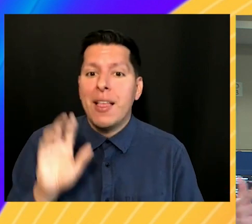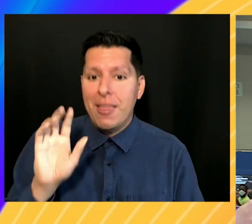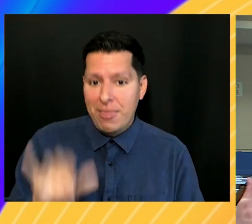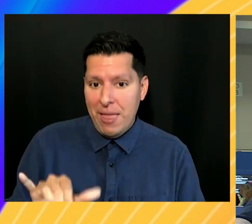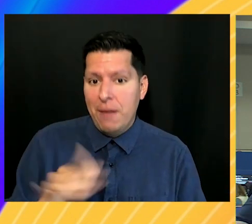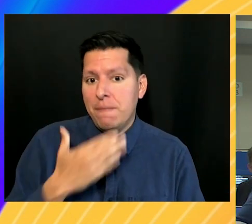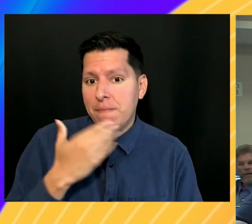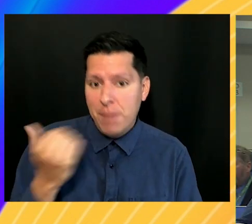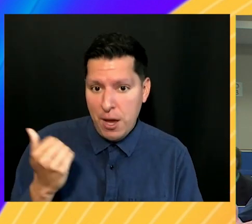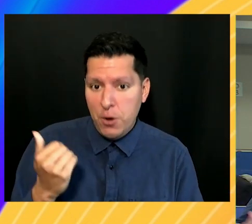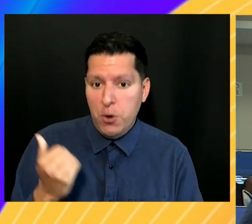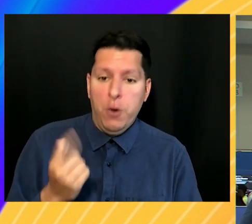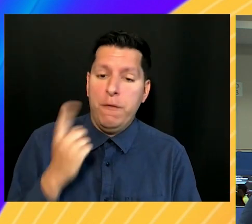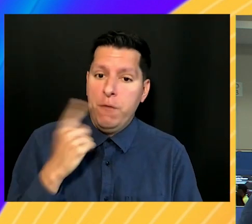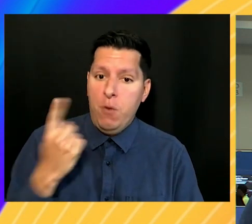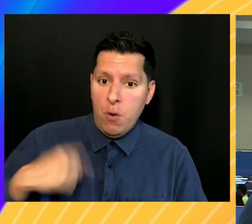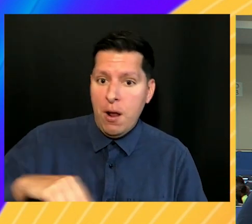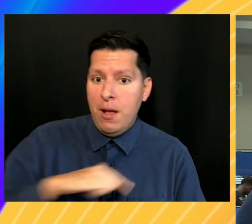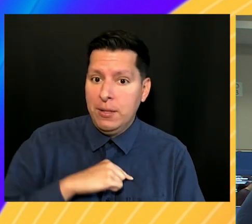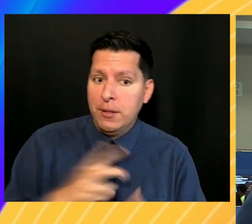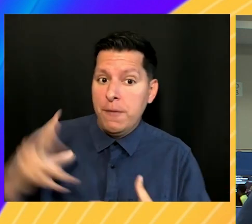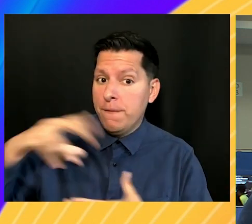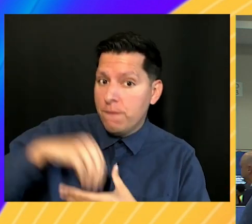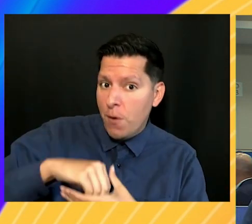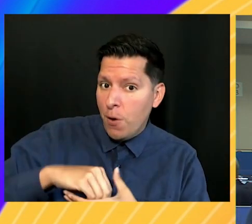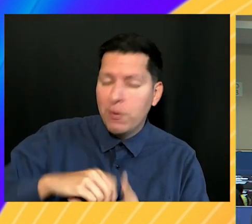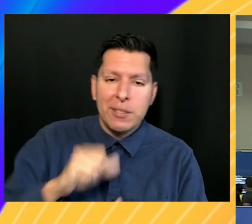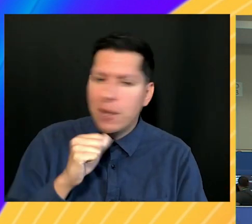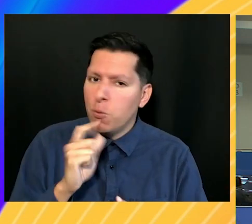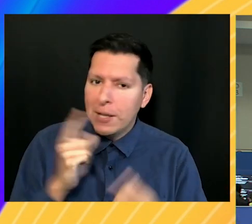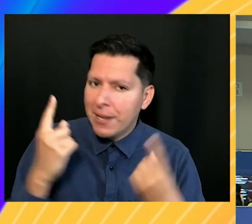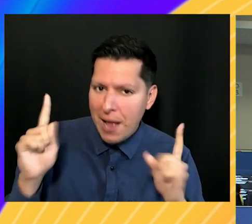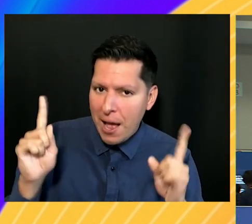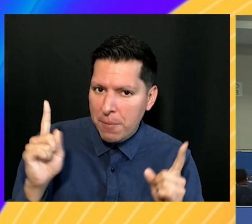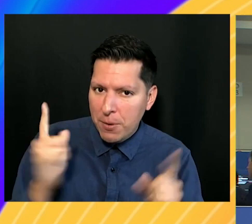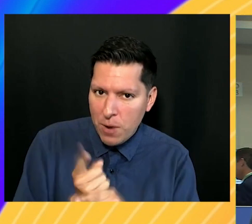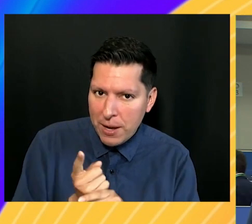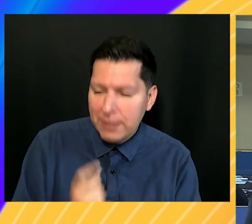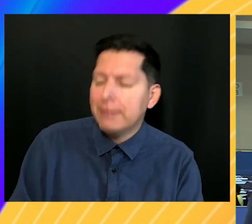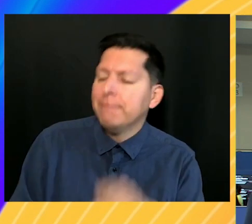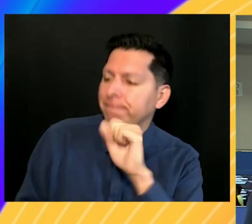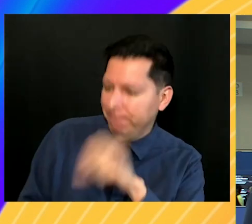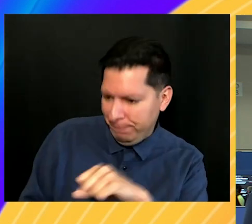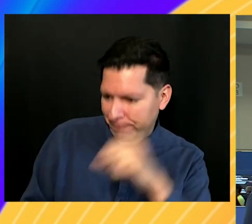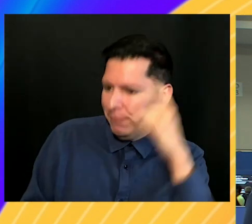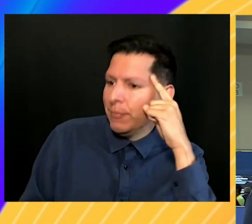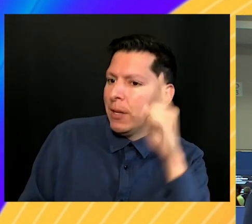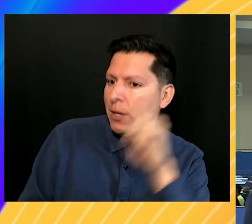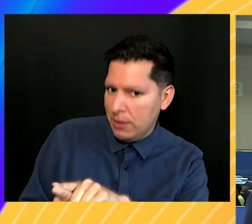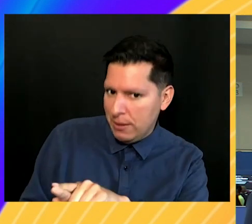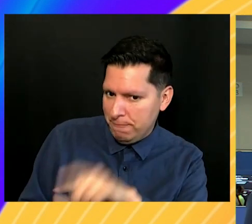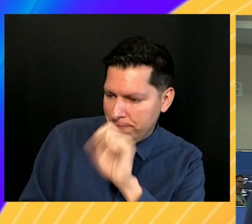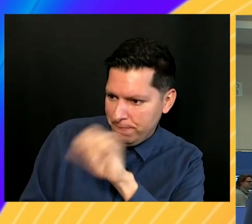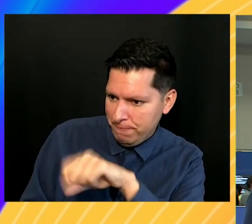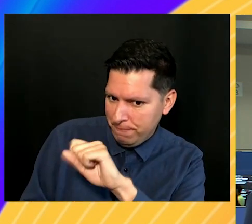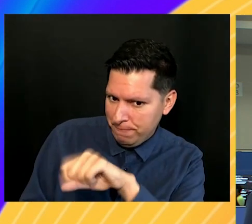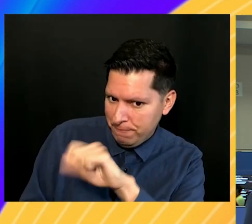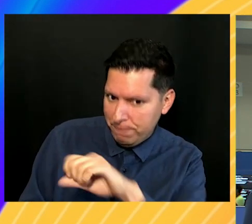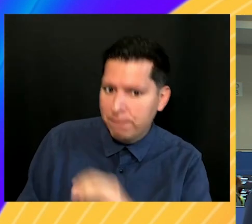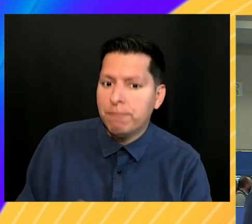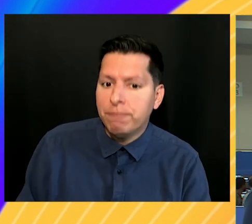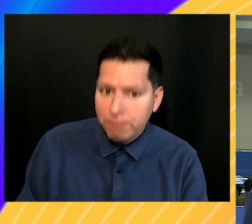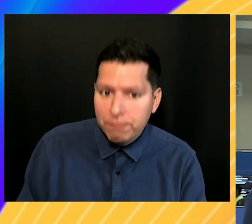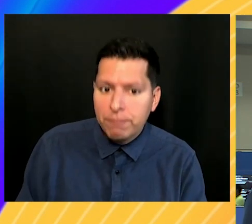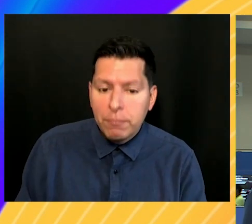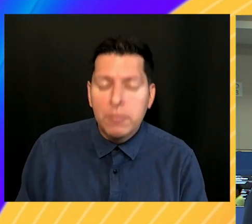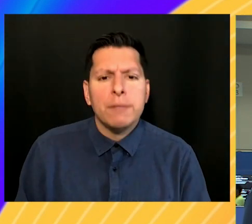that in your back pocket, it's not really going to happen, right? Exactly. Yep. Exactly. Yeah. Sorry, we're trying to keep